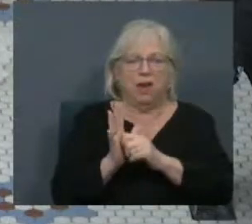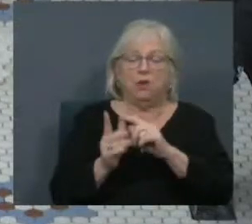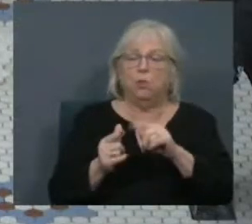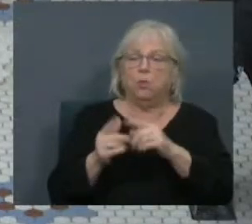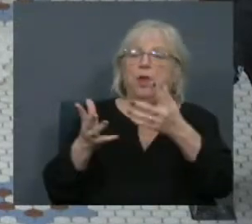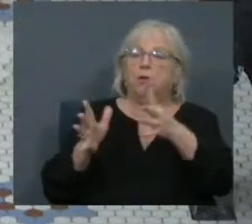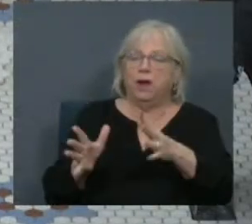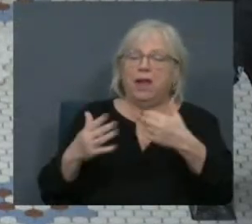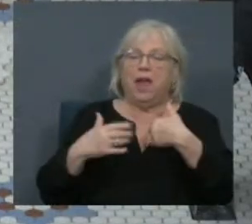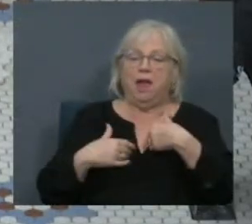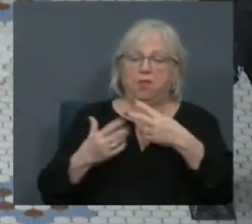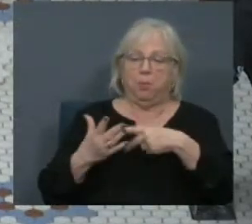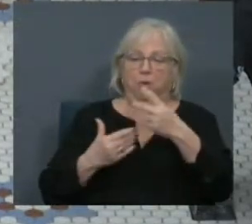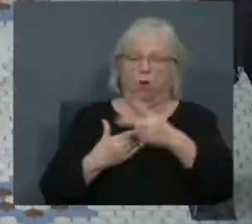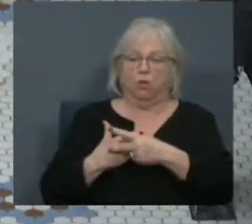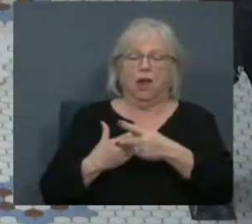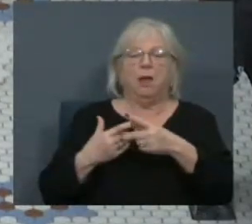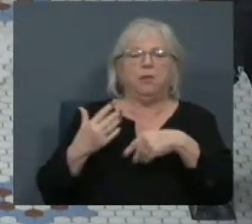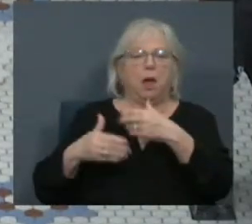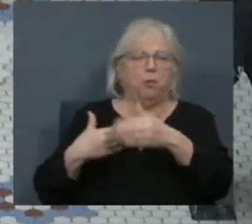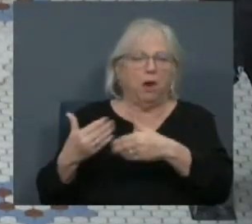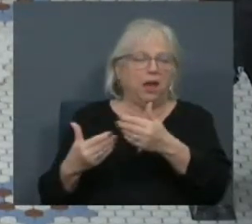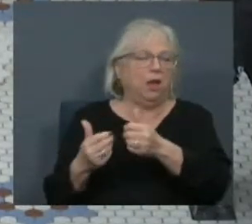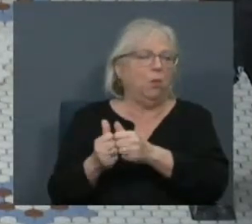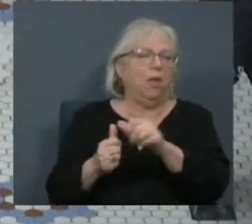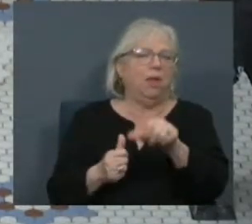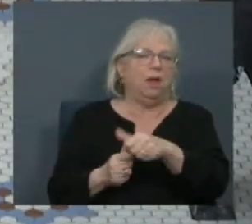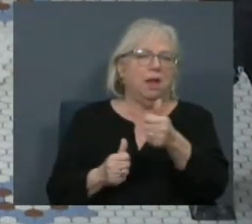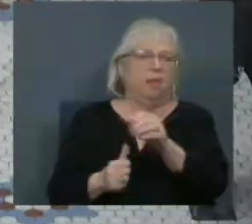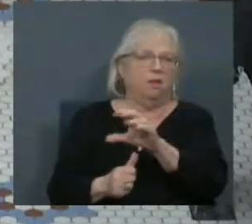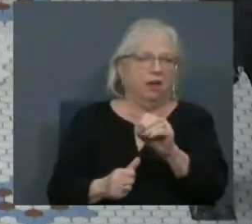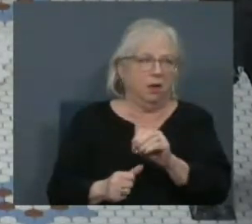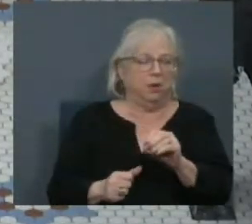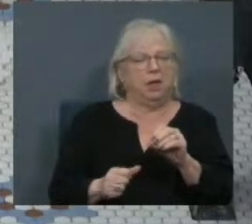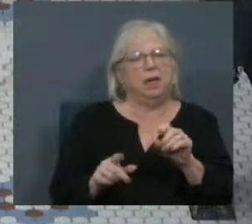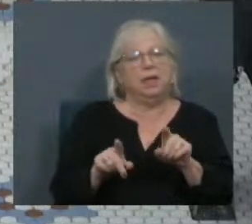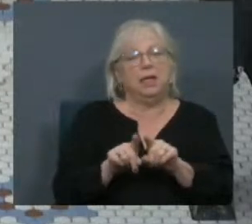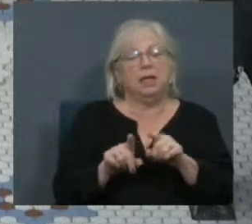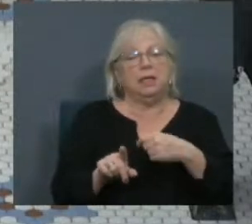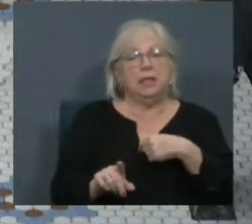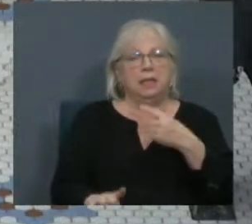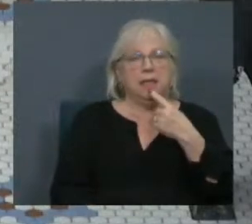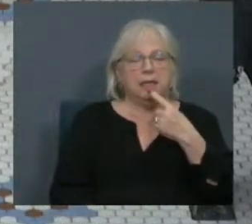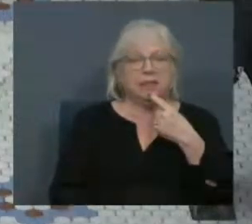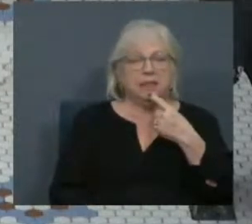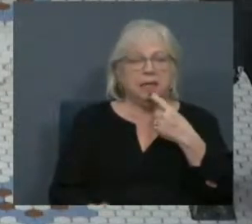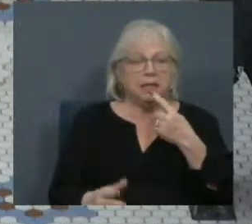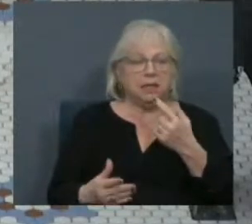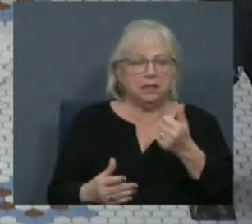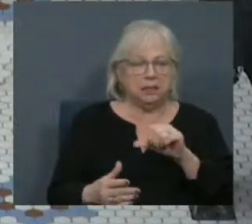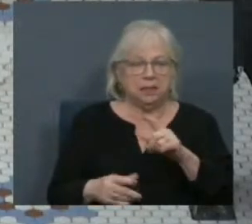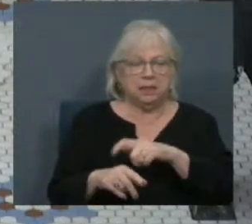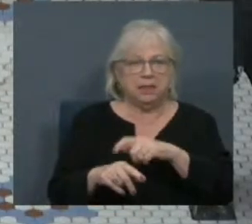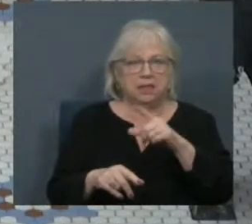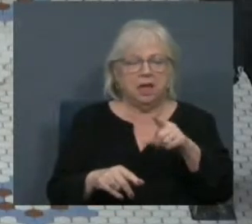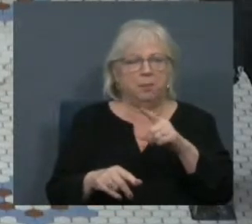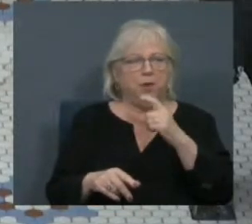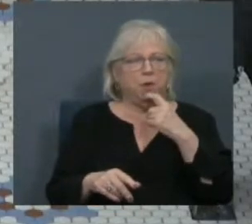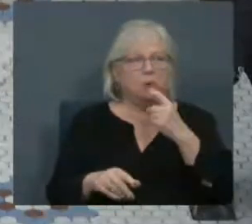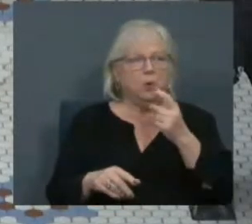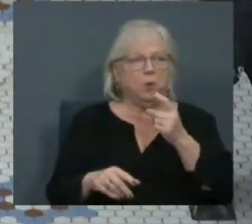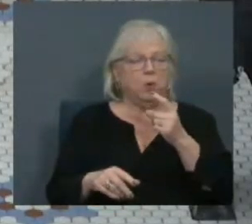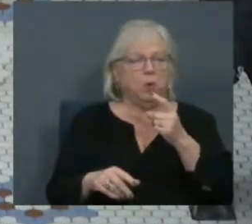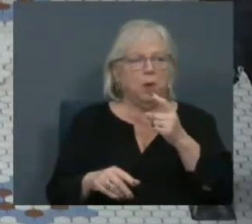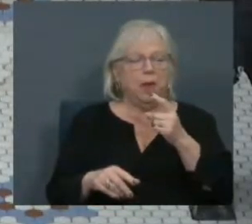the programs going with another firm. And like I said, whenever you commodify